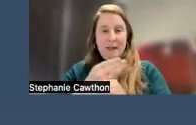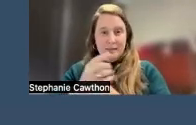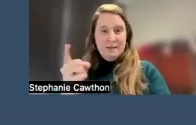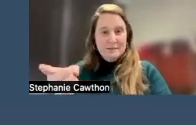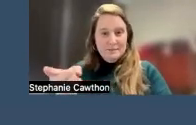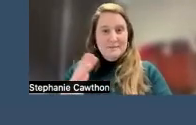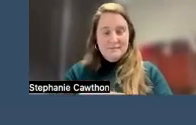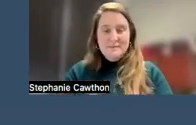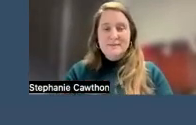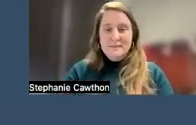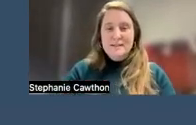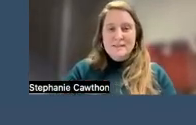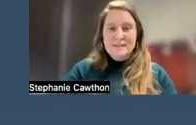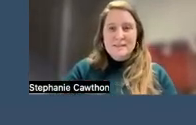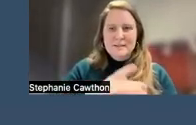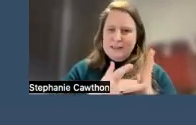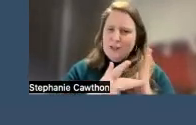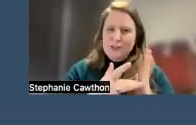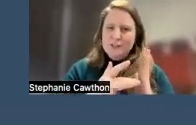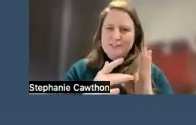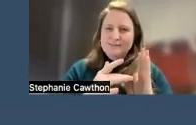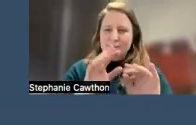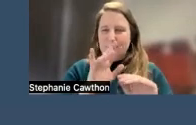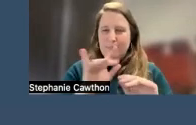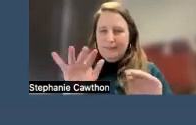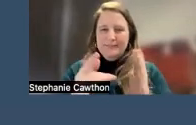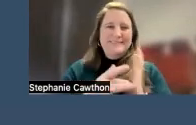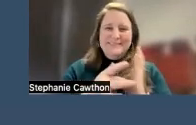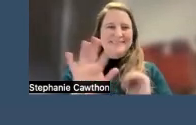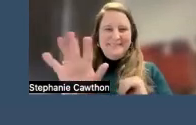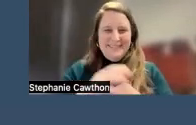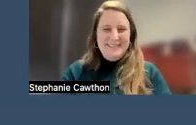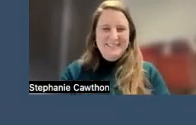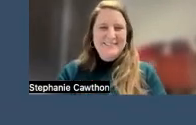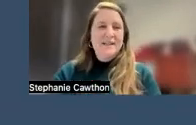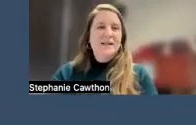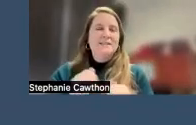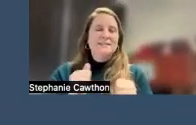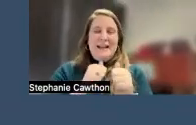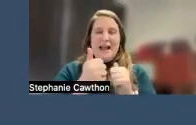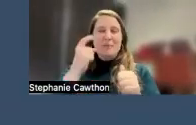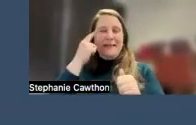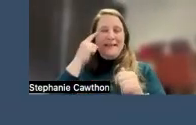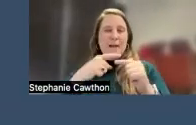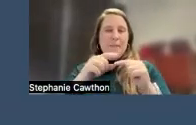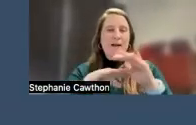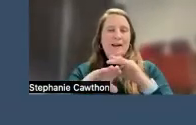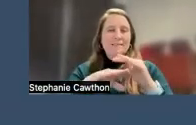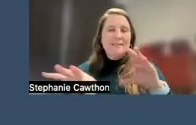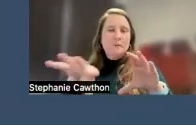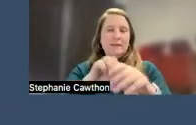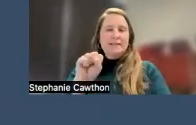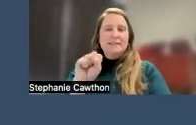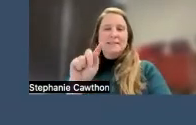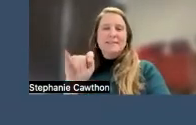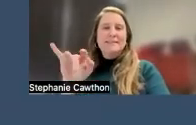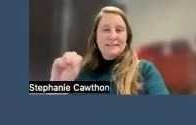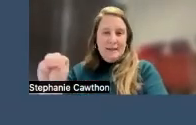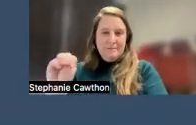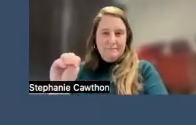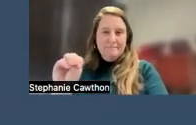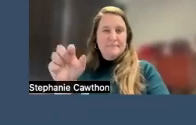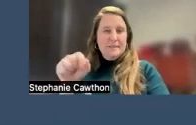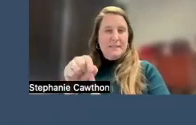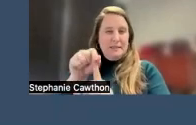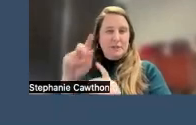math, engineering, and wait, technology. Okay, I got those letters wrong. You know what I mean. It's STEM, and we're going to think